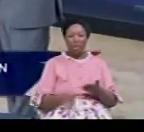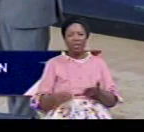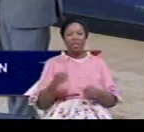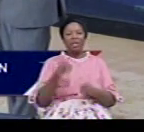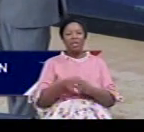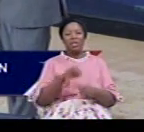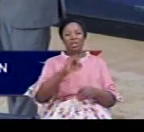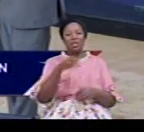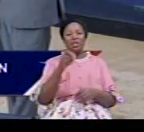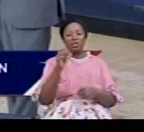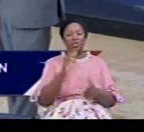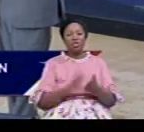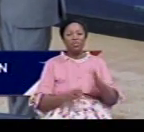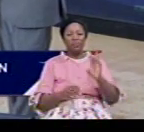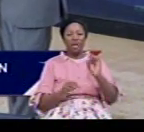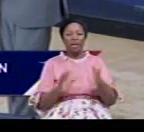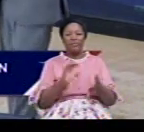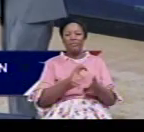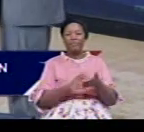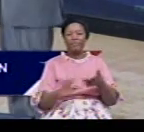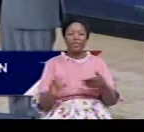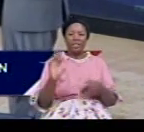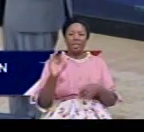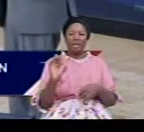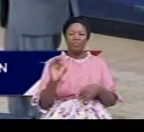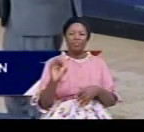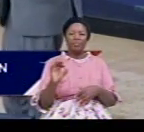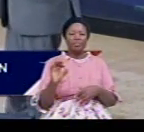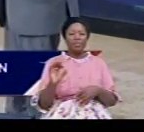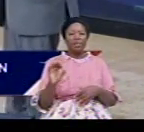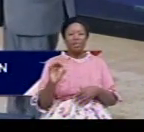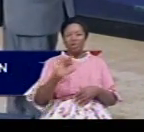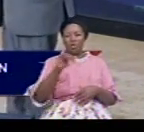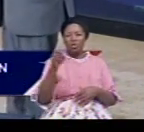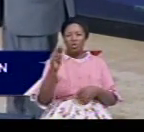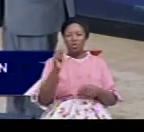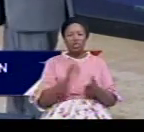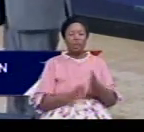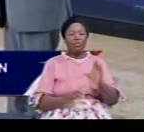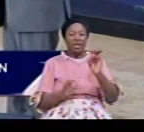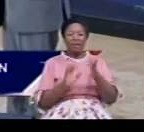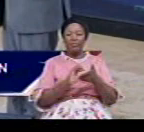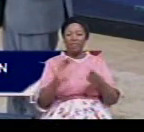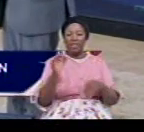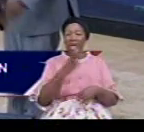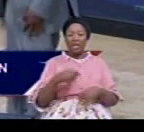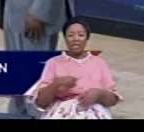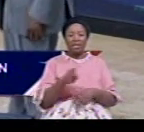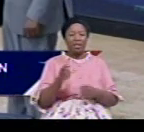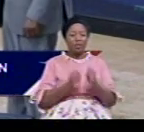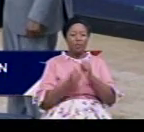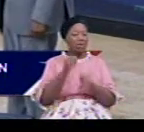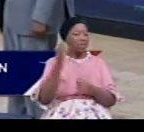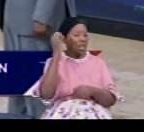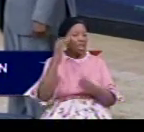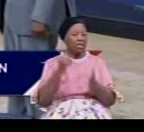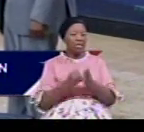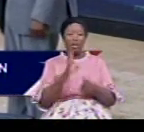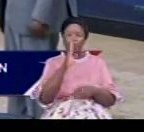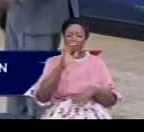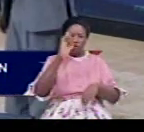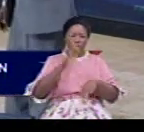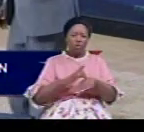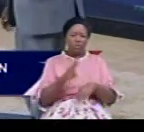chapter 8, reading from verse 9, and they which heard it, being convicted by their